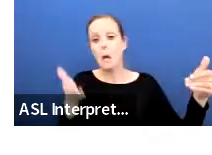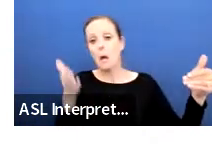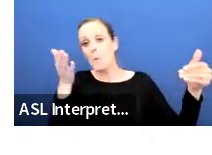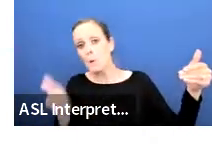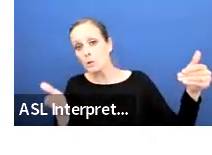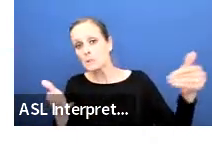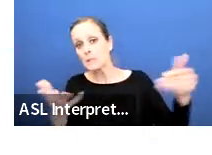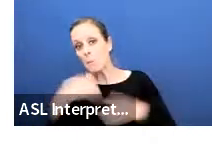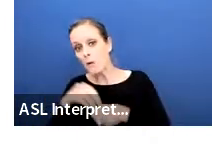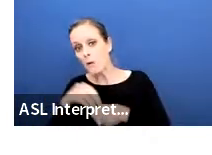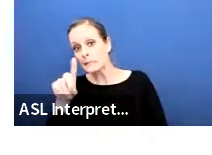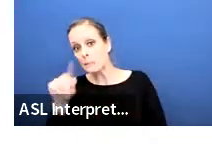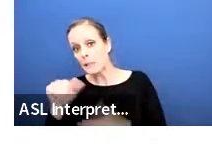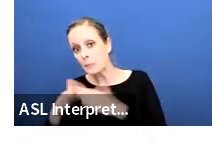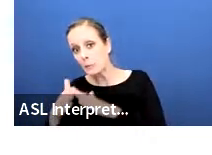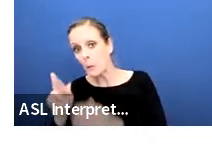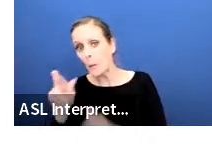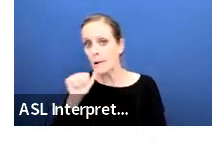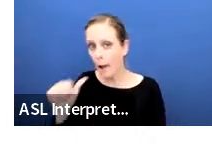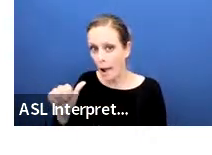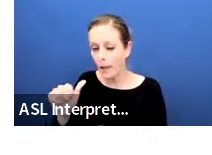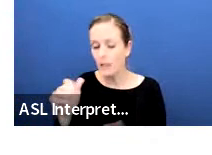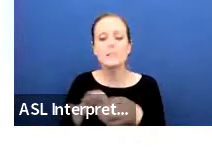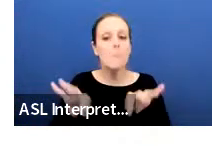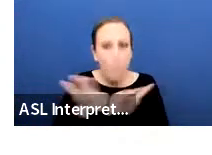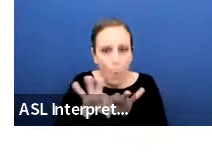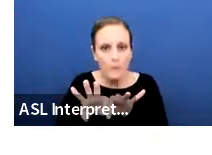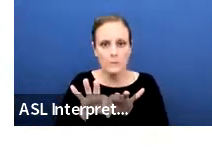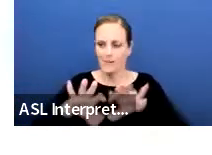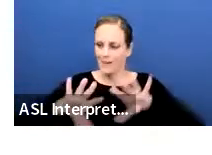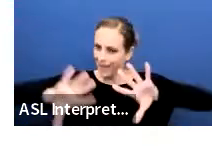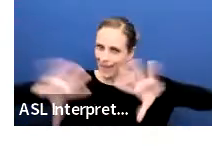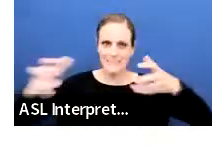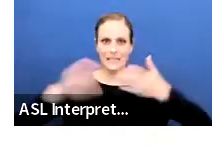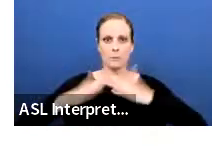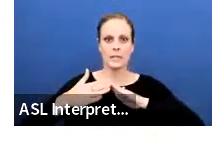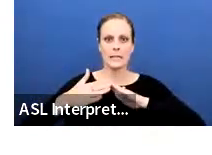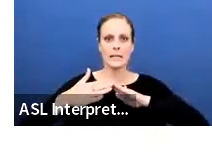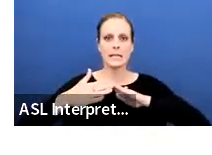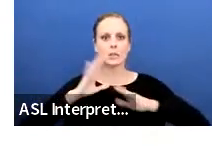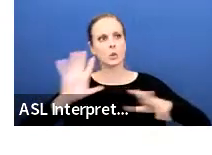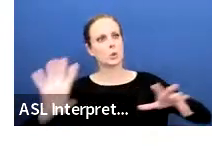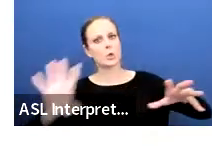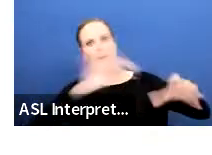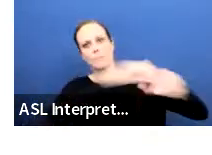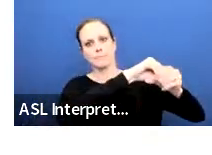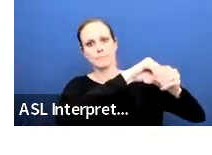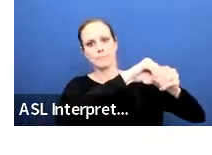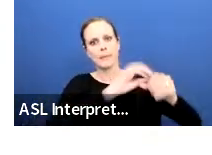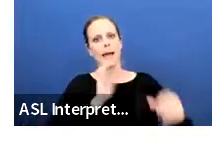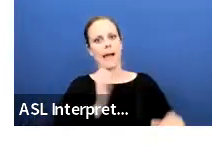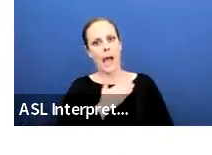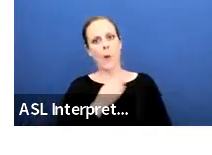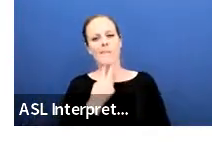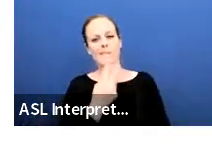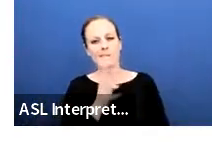really important for us as a community to have our voices heard. Thank you very much.